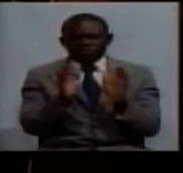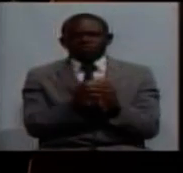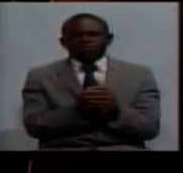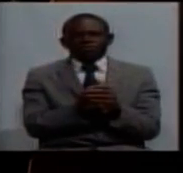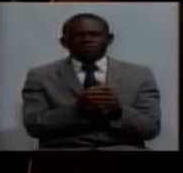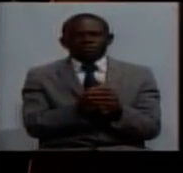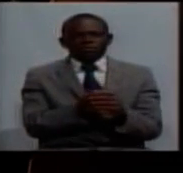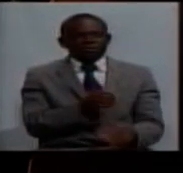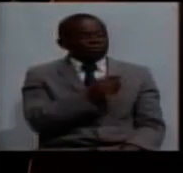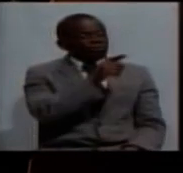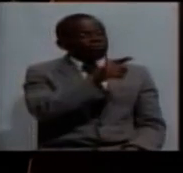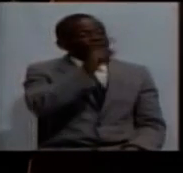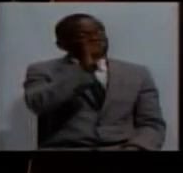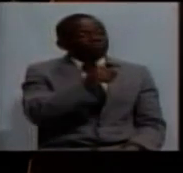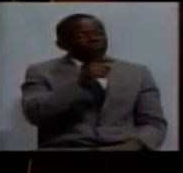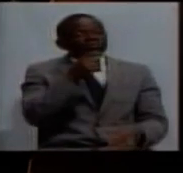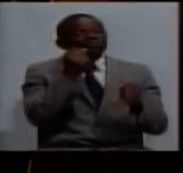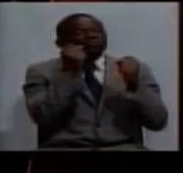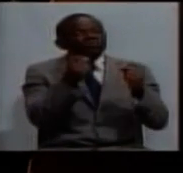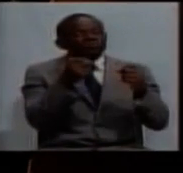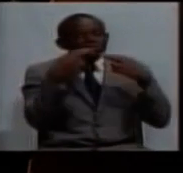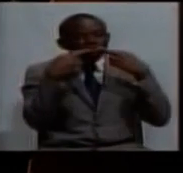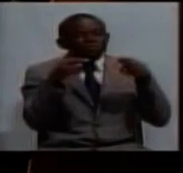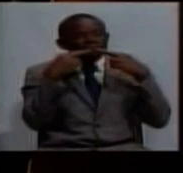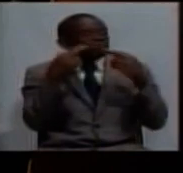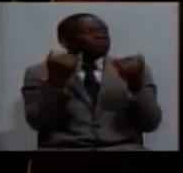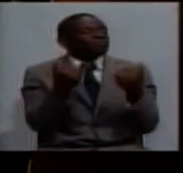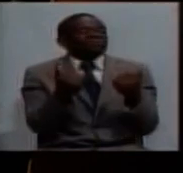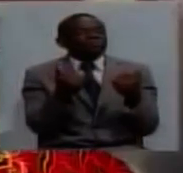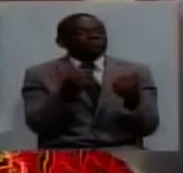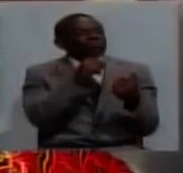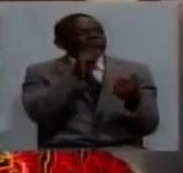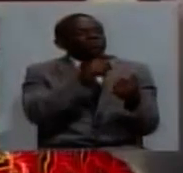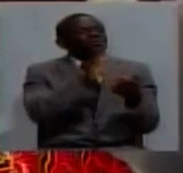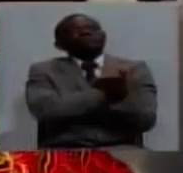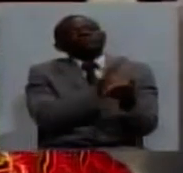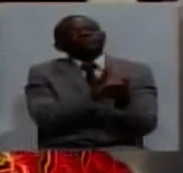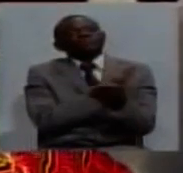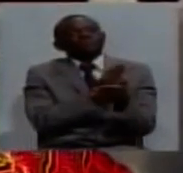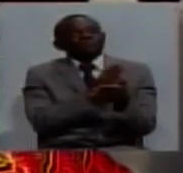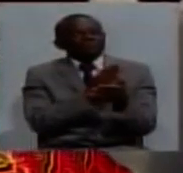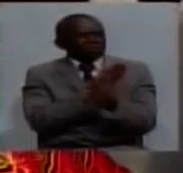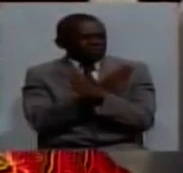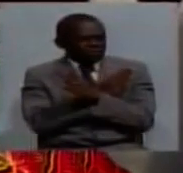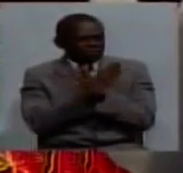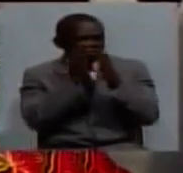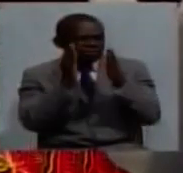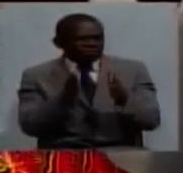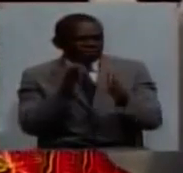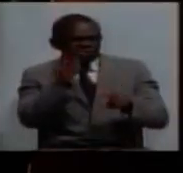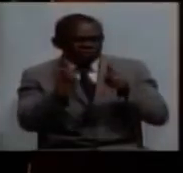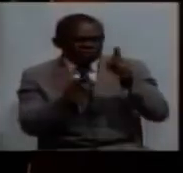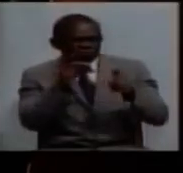I mean, Zambians have seen so much of think tanks get together. They go to Vonga to